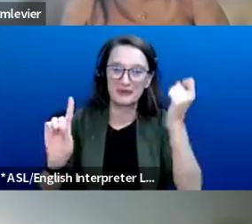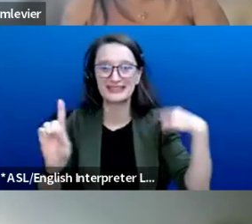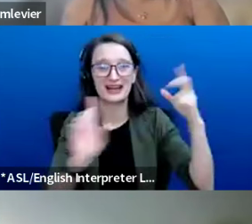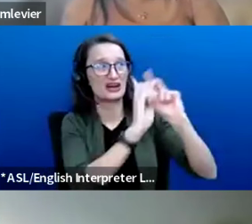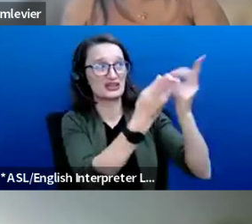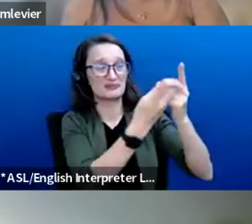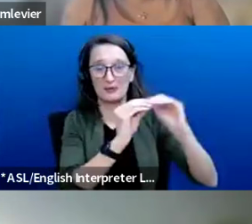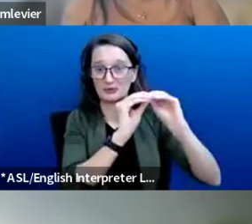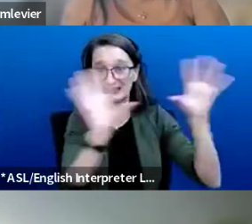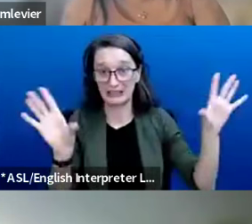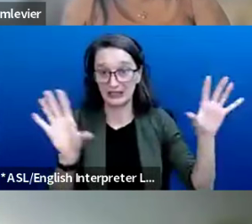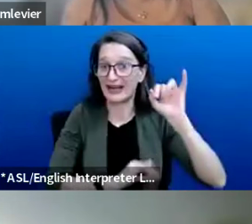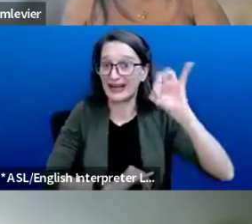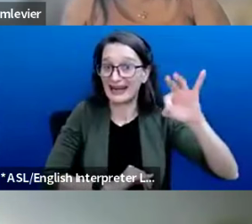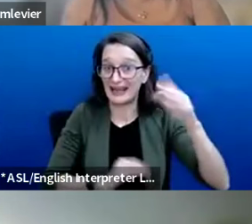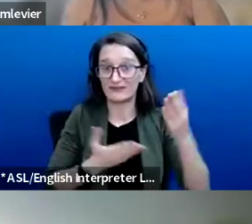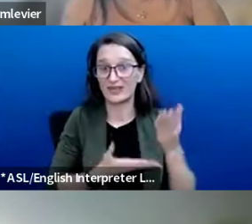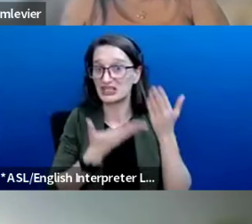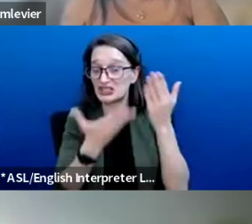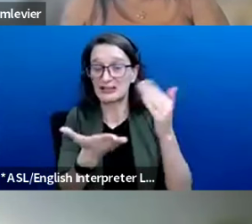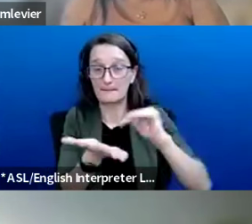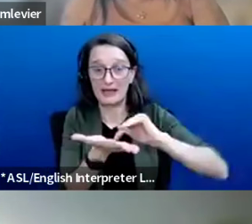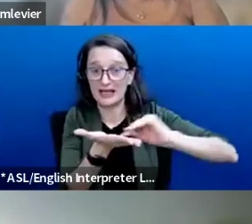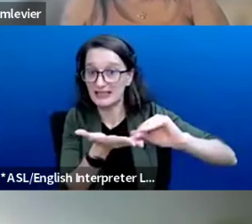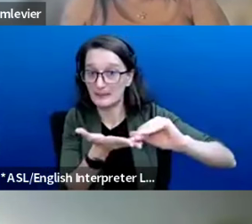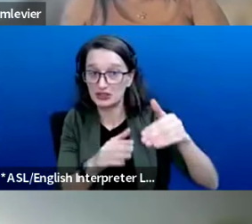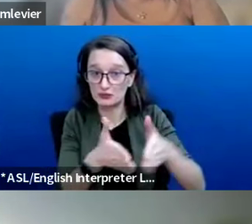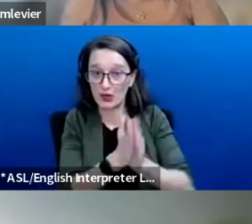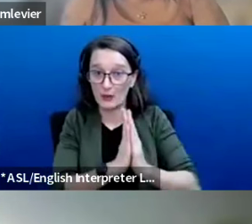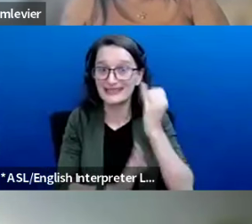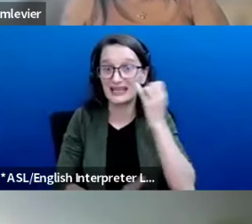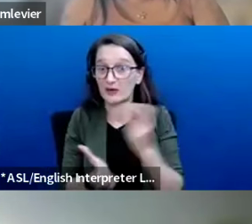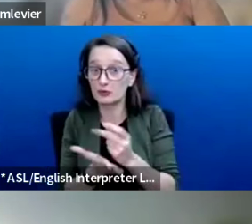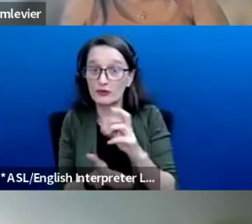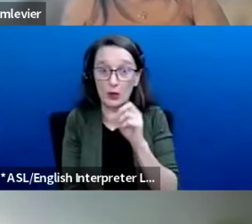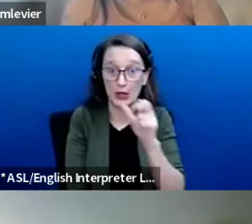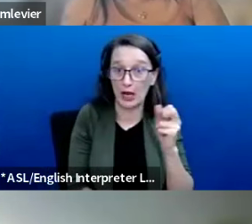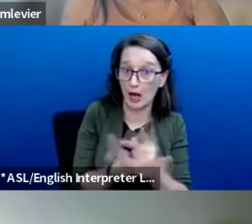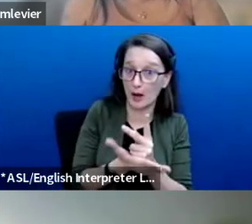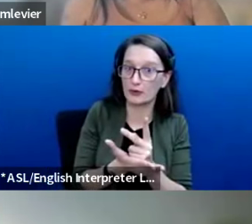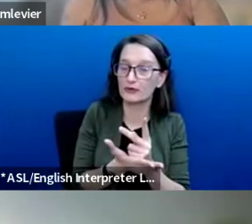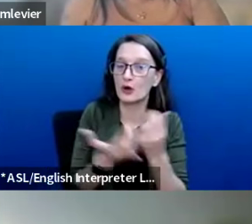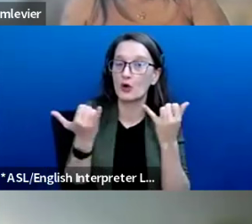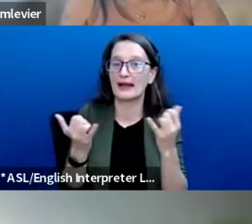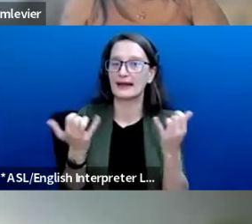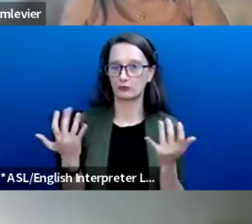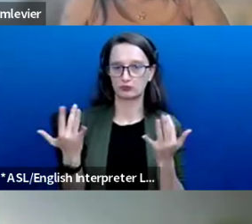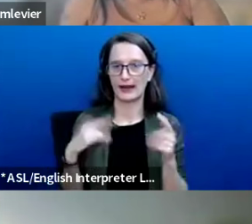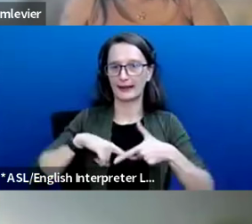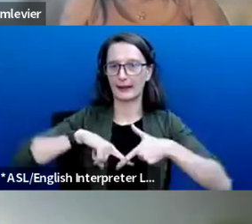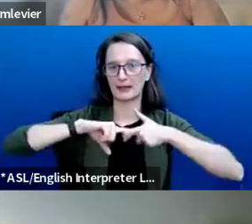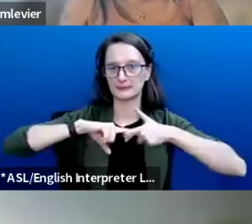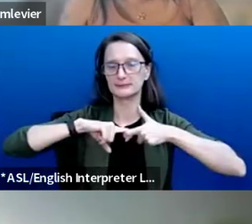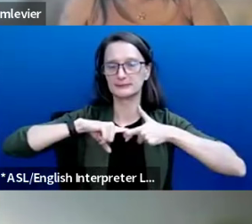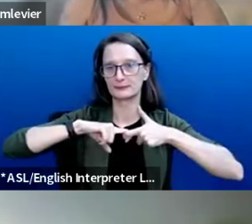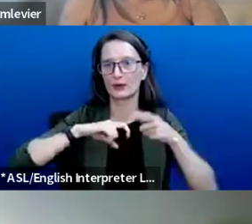exemption requests, whether it's been granted or not granted, it's just on a pause. You're just waiting right now. So you're not